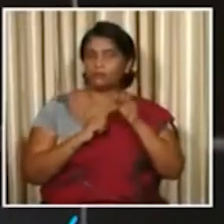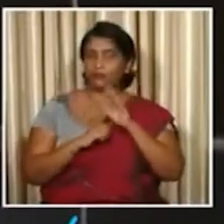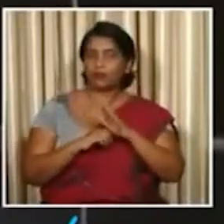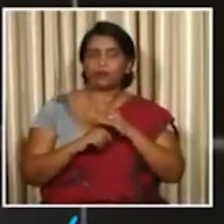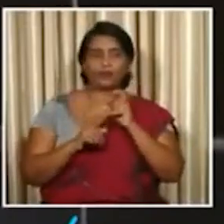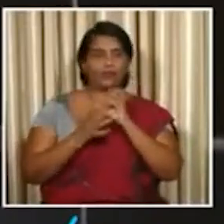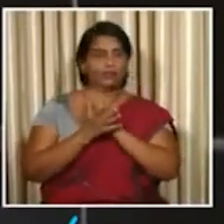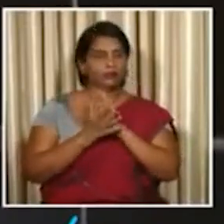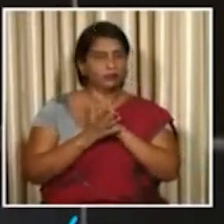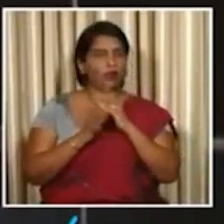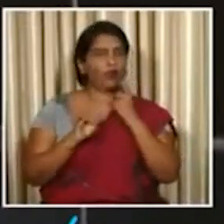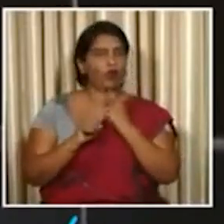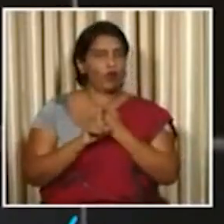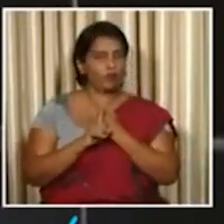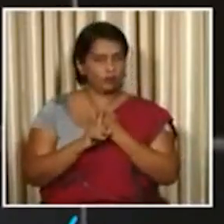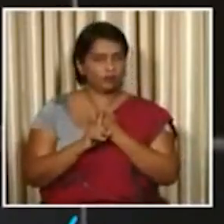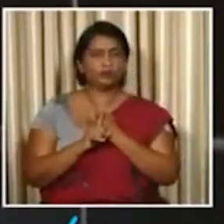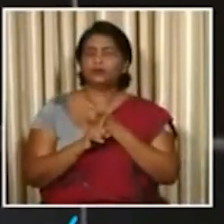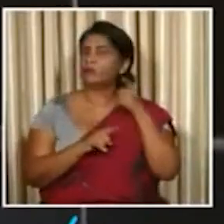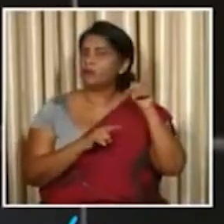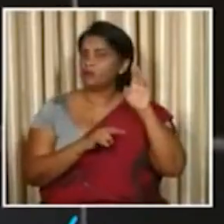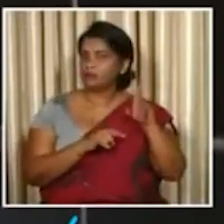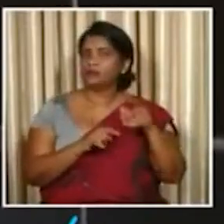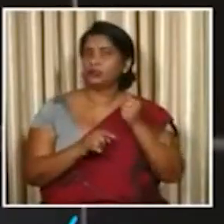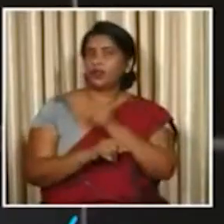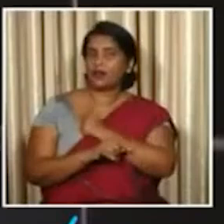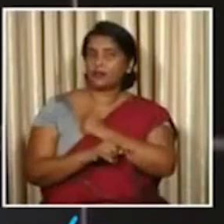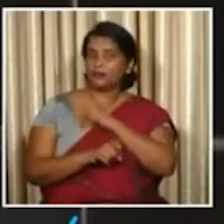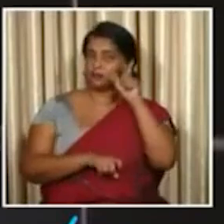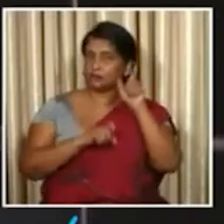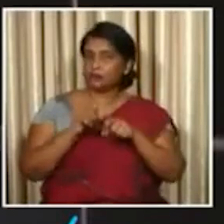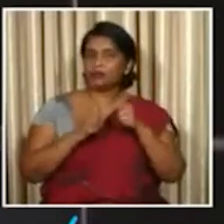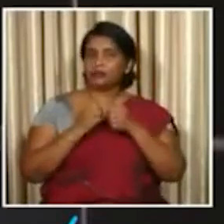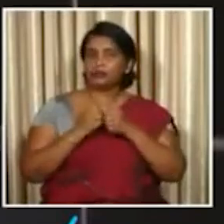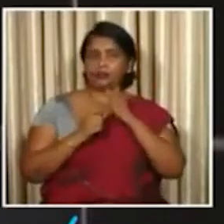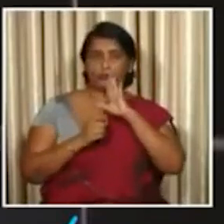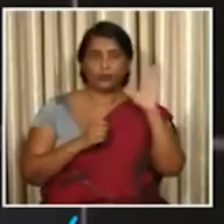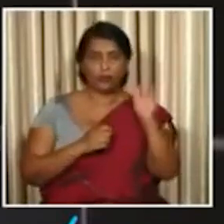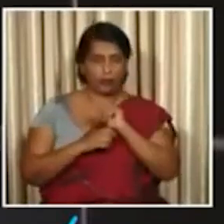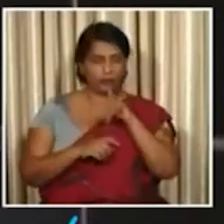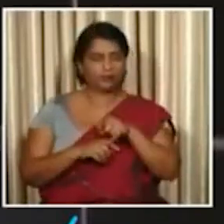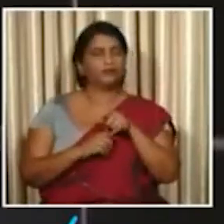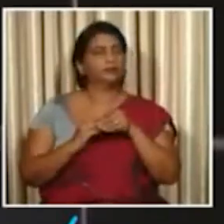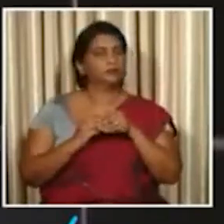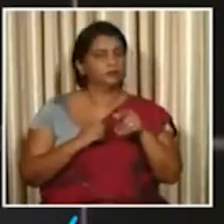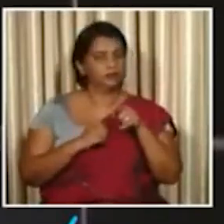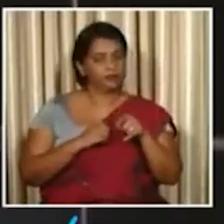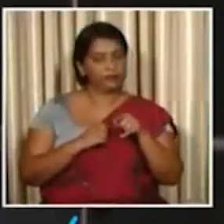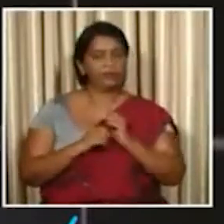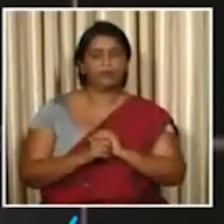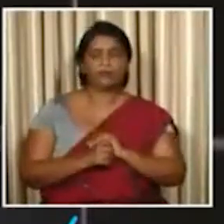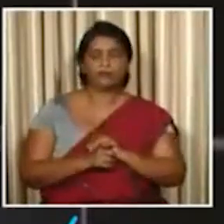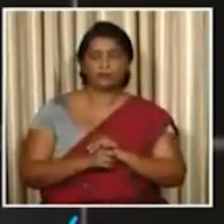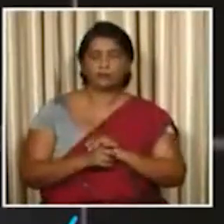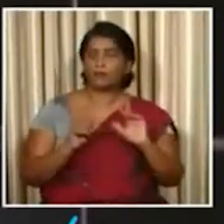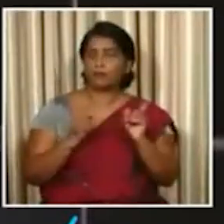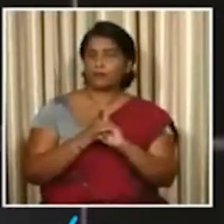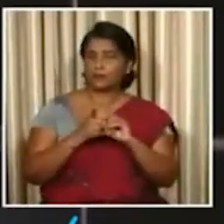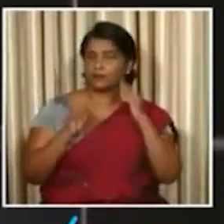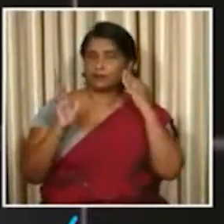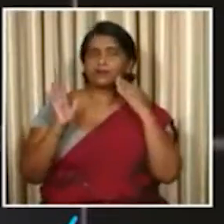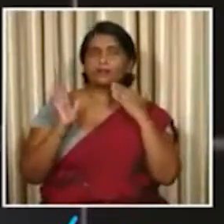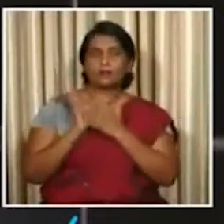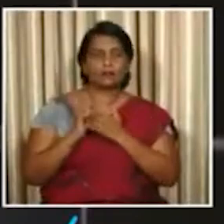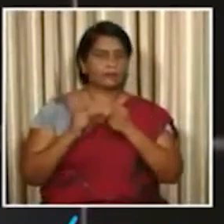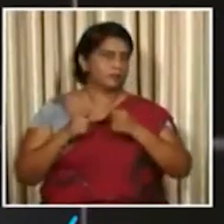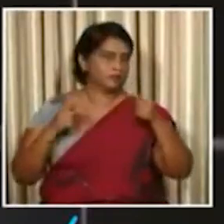recalled ambassadors, condemning the violence as disproportionate and illegal. Honduras condemned what it